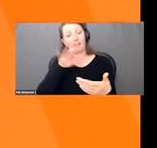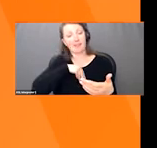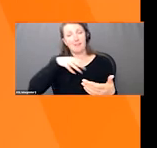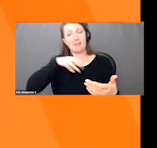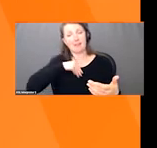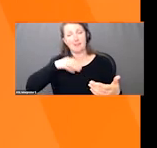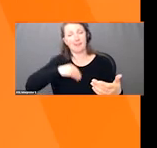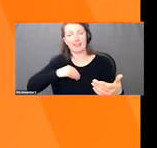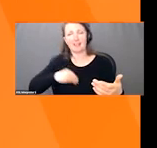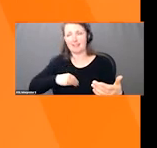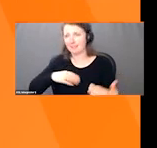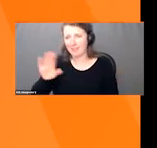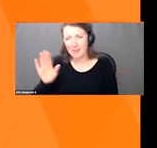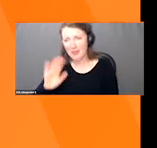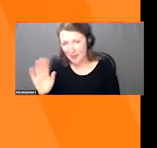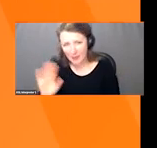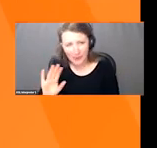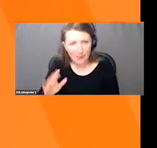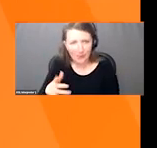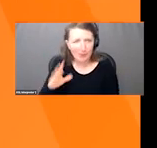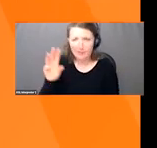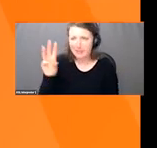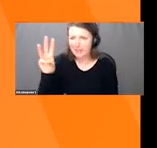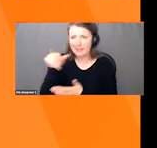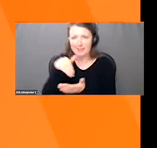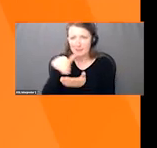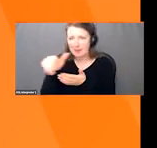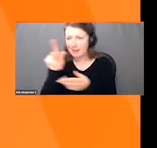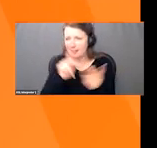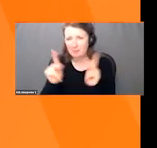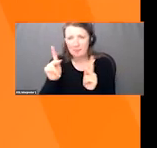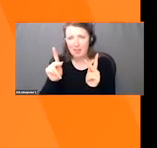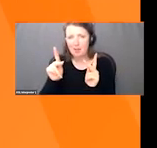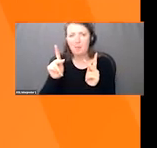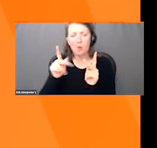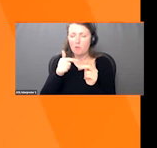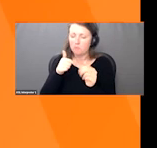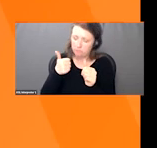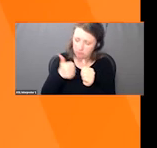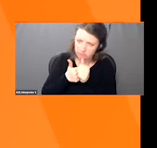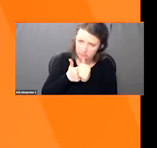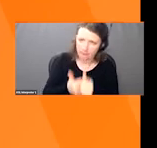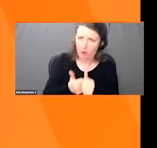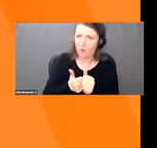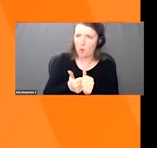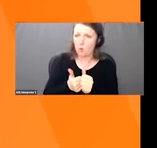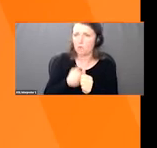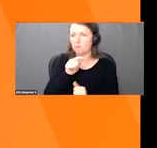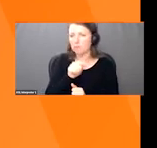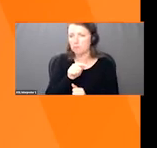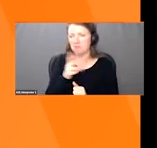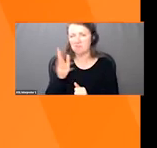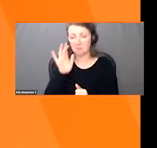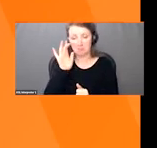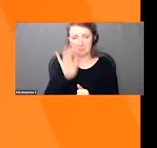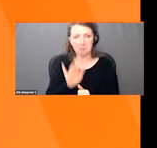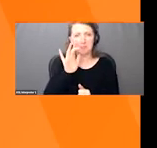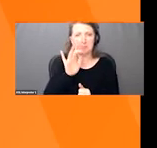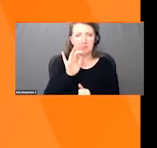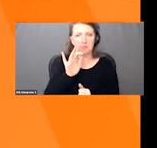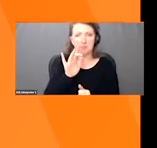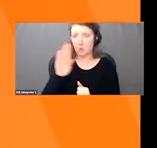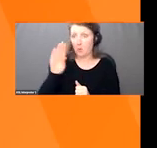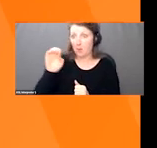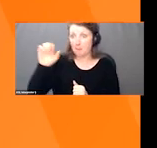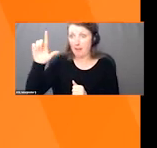one of 6 million different people for them to follow. So it's just a following button right off the hop, and that bell is always there